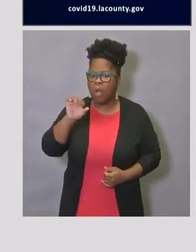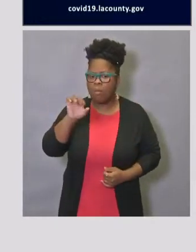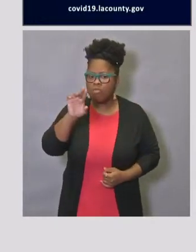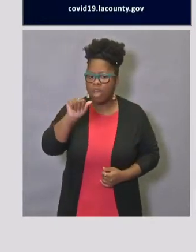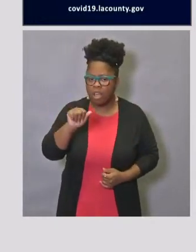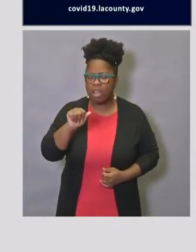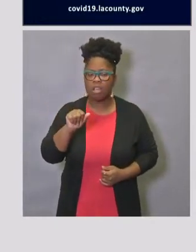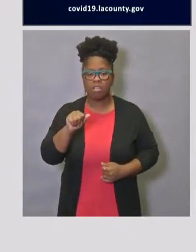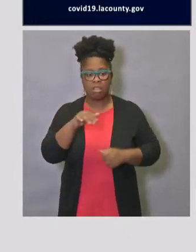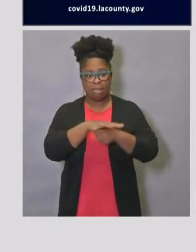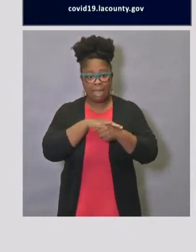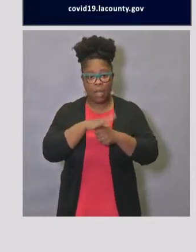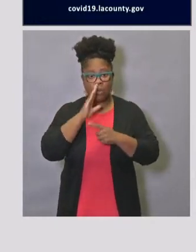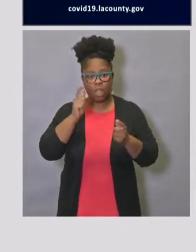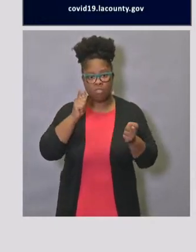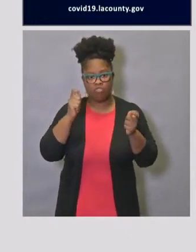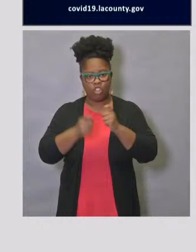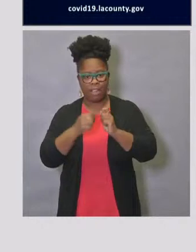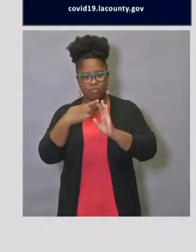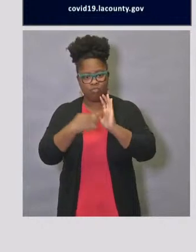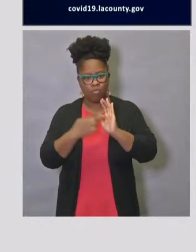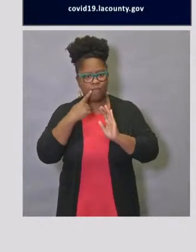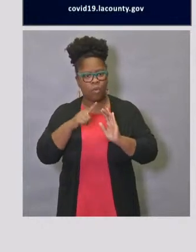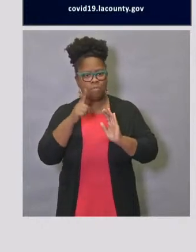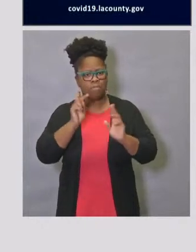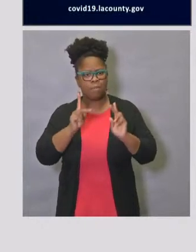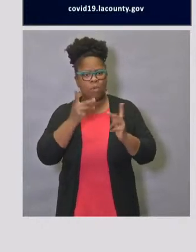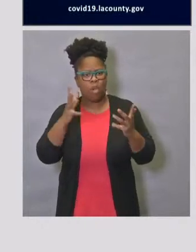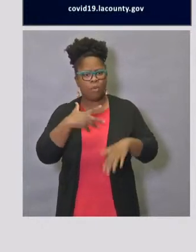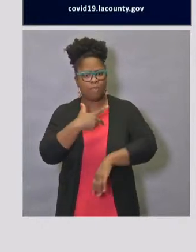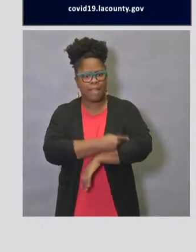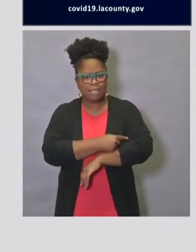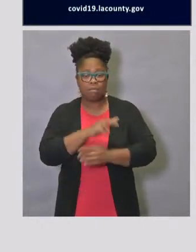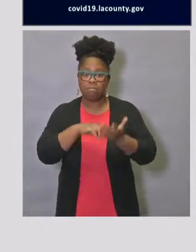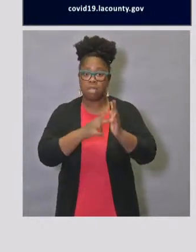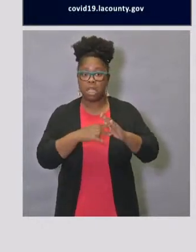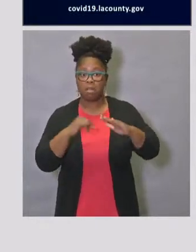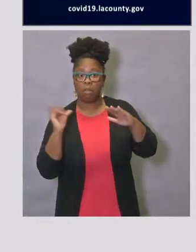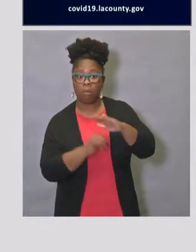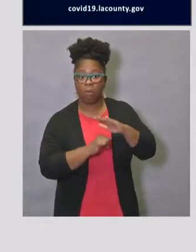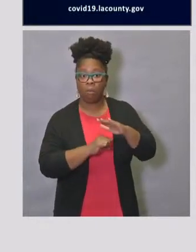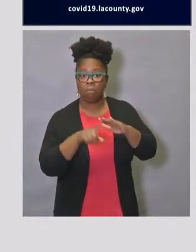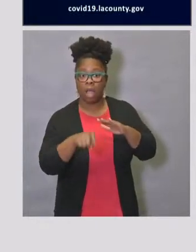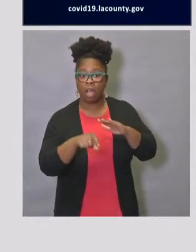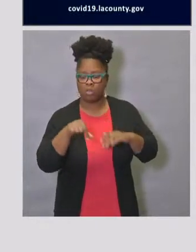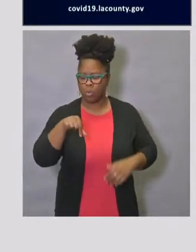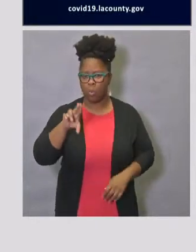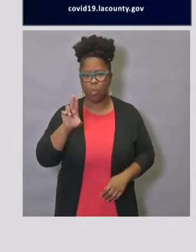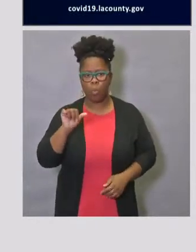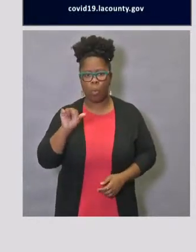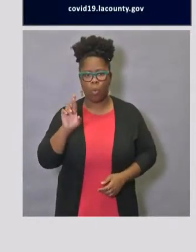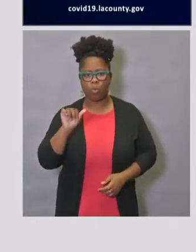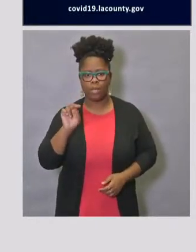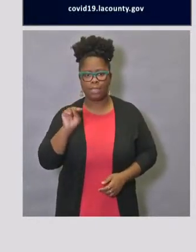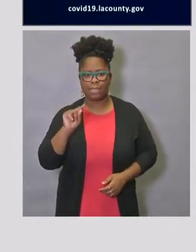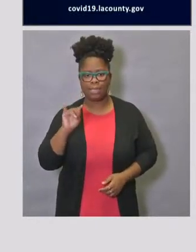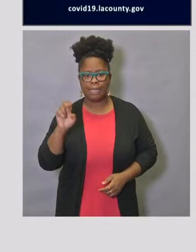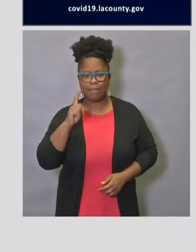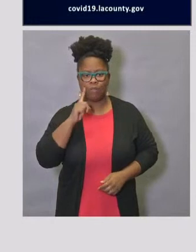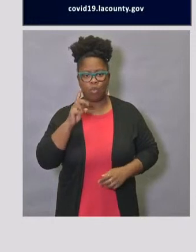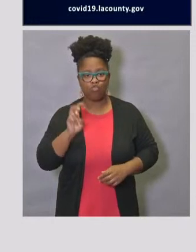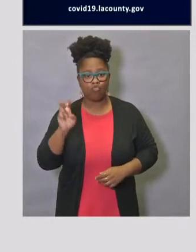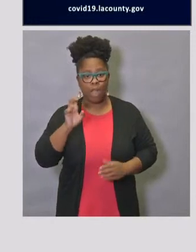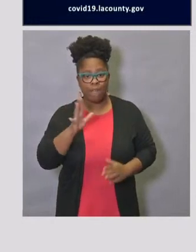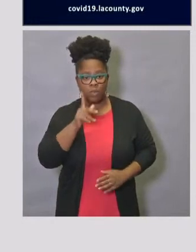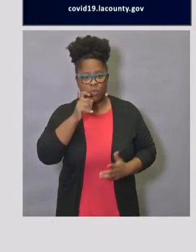the rules for people who've been vaccinated, such as like removing the quarantine requirement for travelers who are